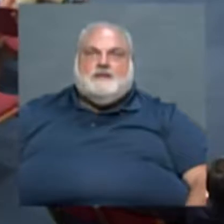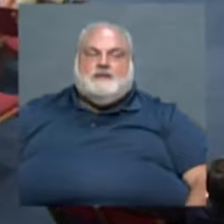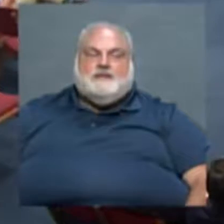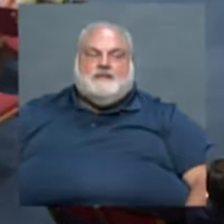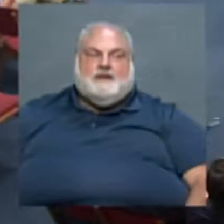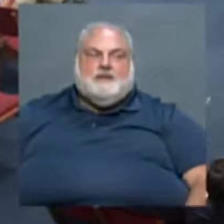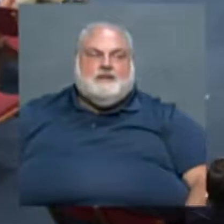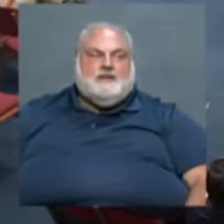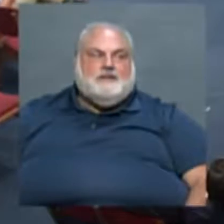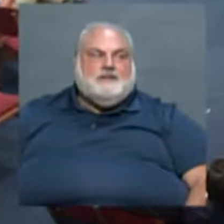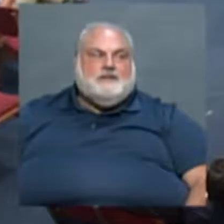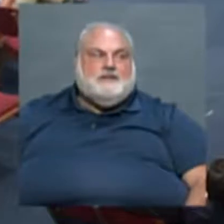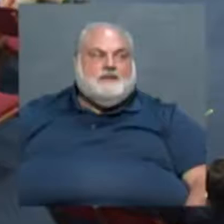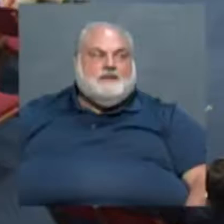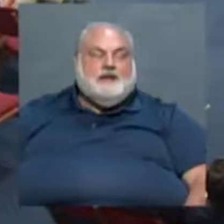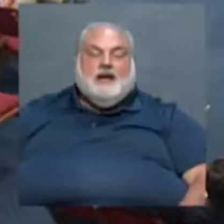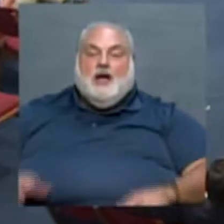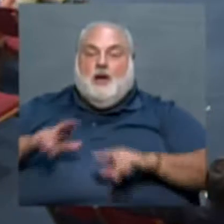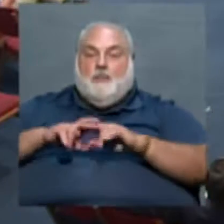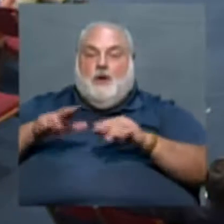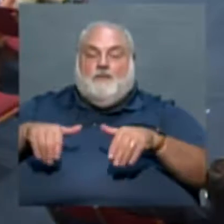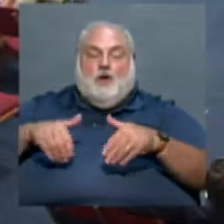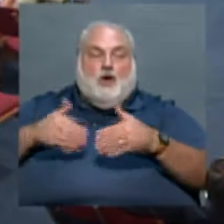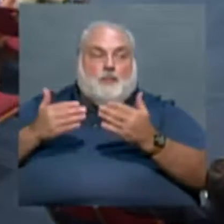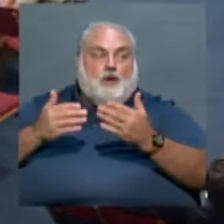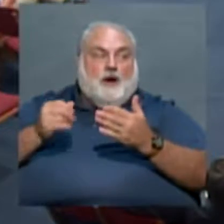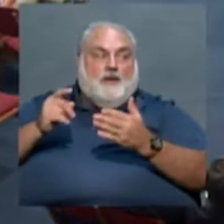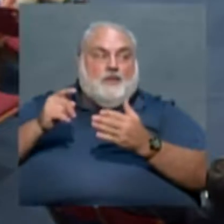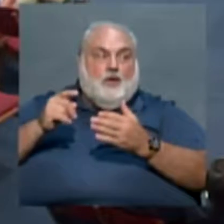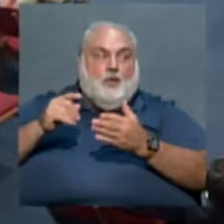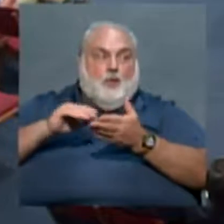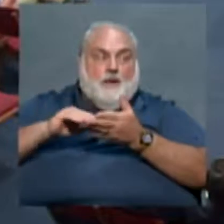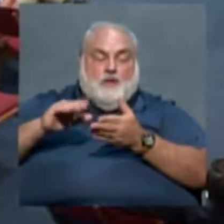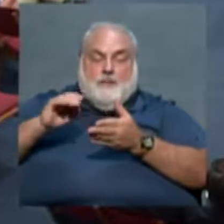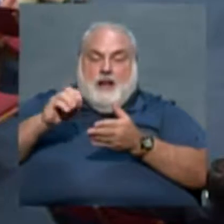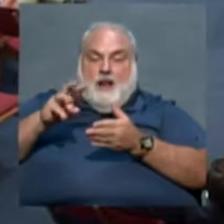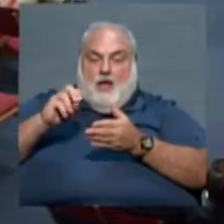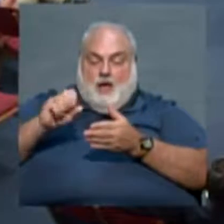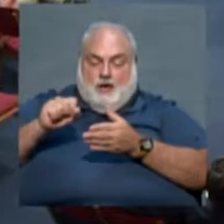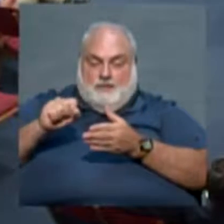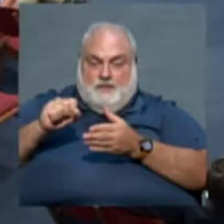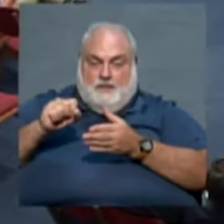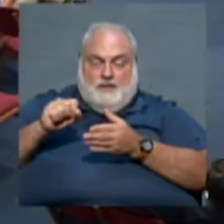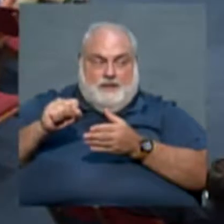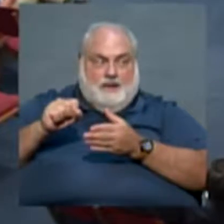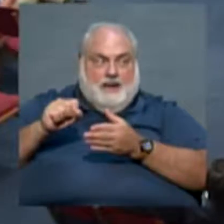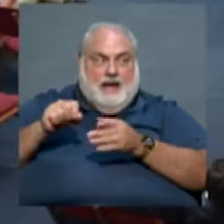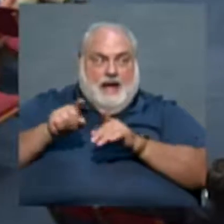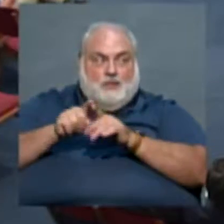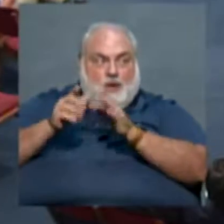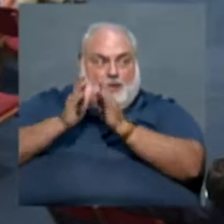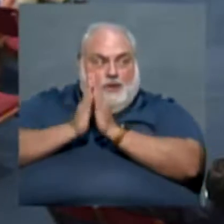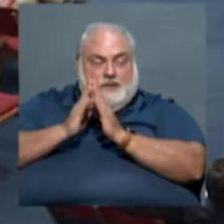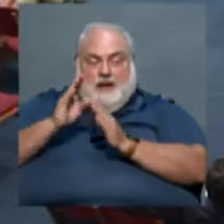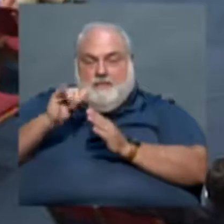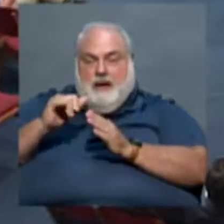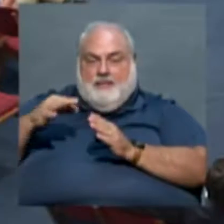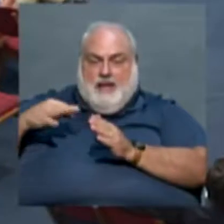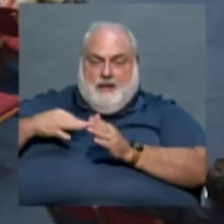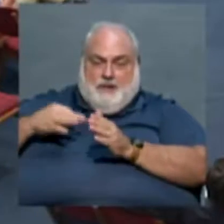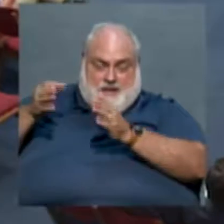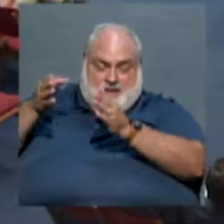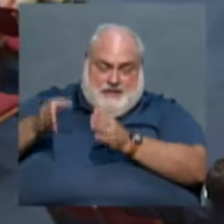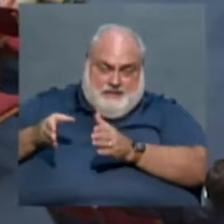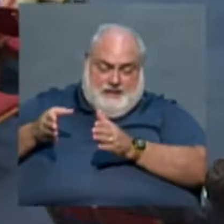Man- Okay, yes. Madam go Chair, I ahead. move for approval of the waiver of the bylaws as requested by applicants